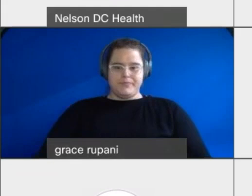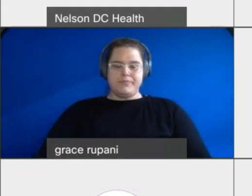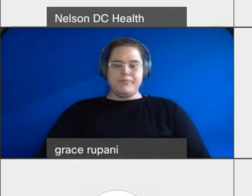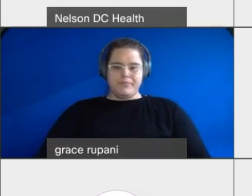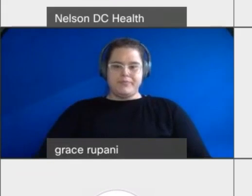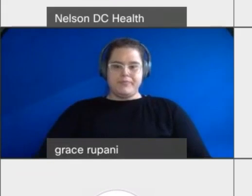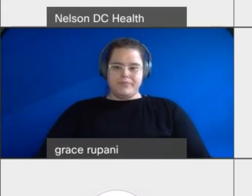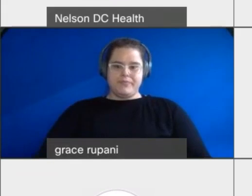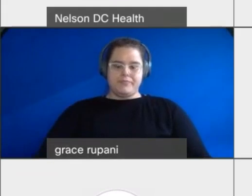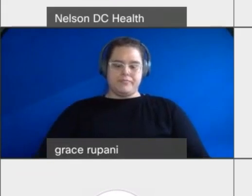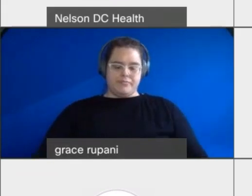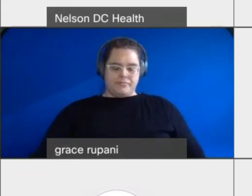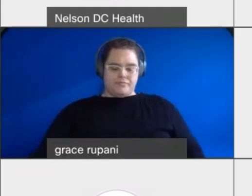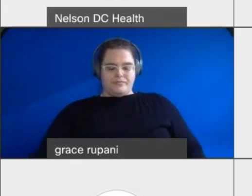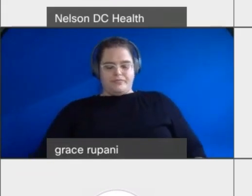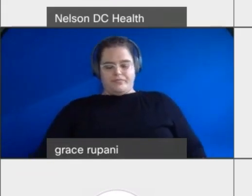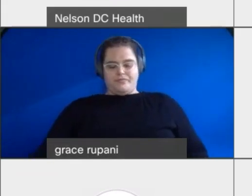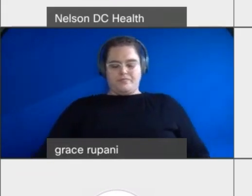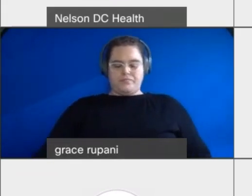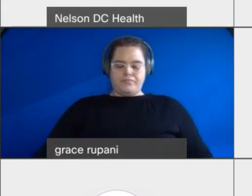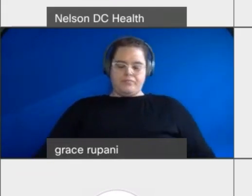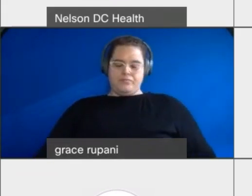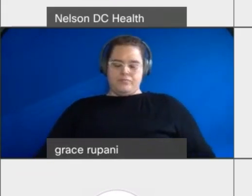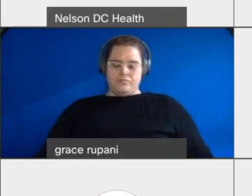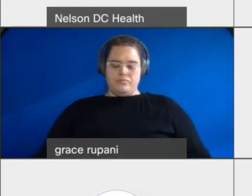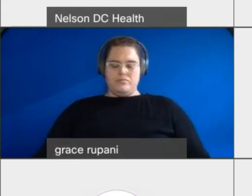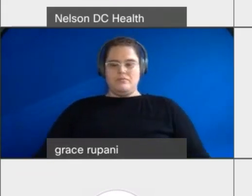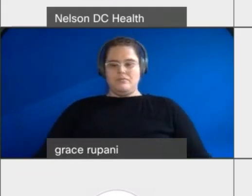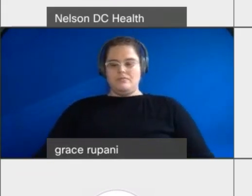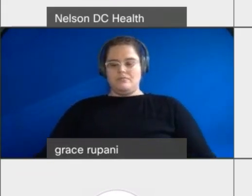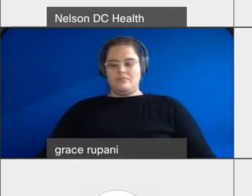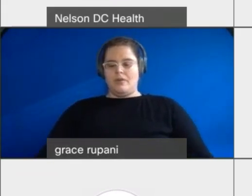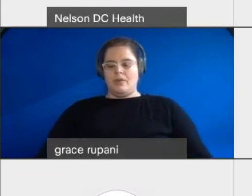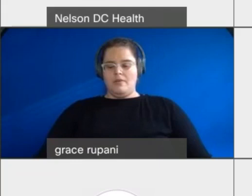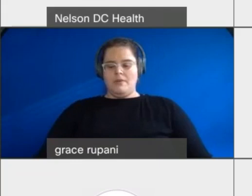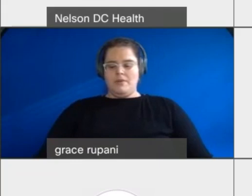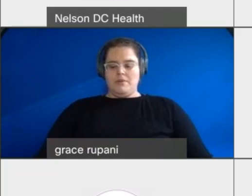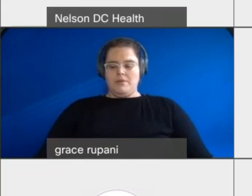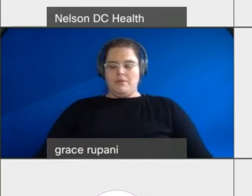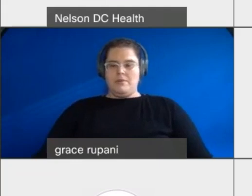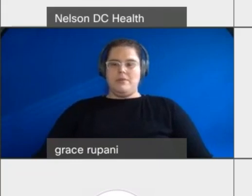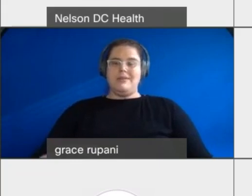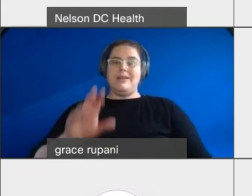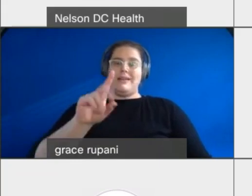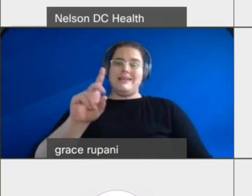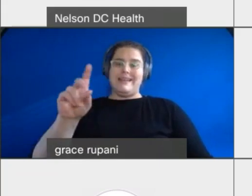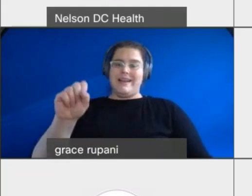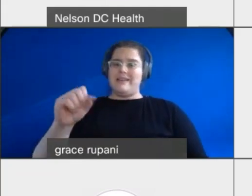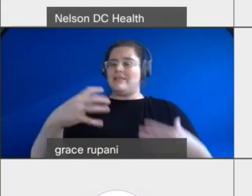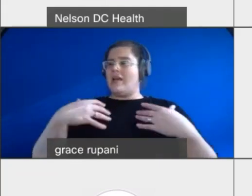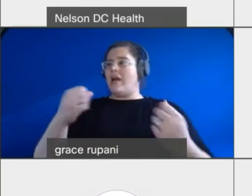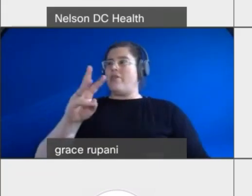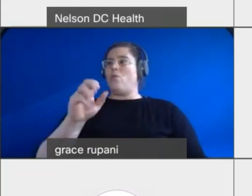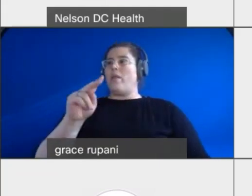So will DDS Health and Wellness be preparing an educational COVID vaccine 101 information handout for healthcare decision